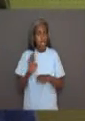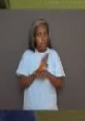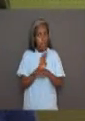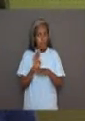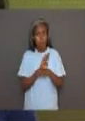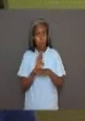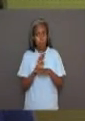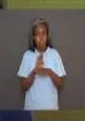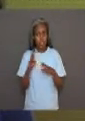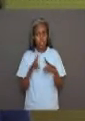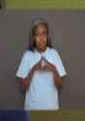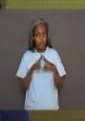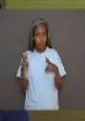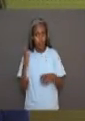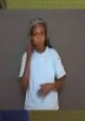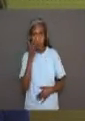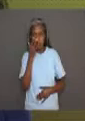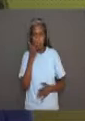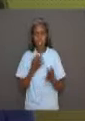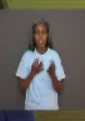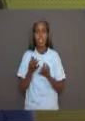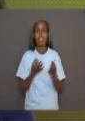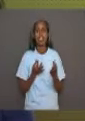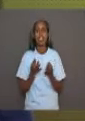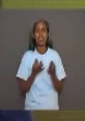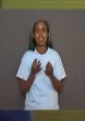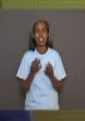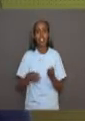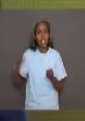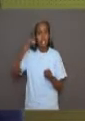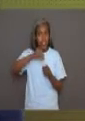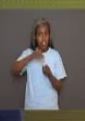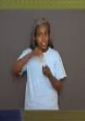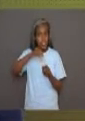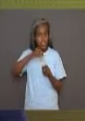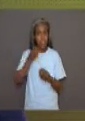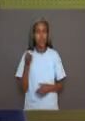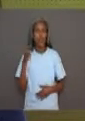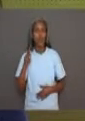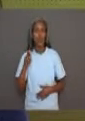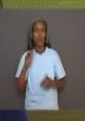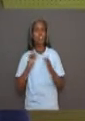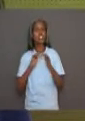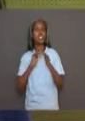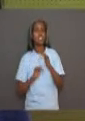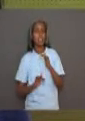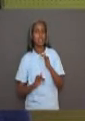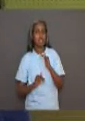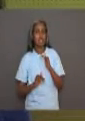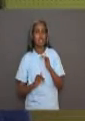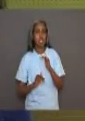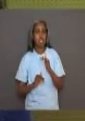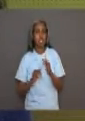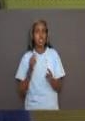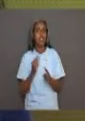Businesses very often express increases or decreases